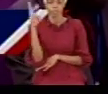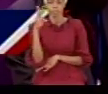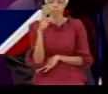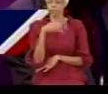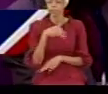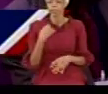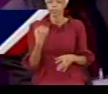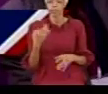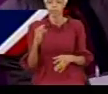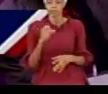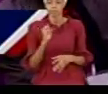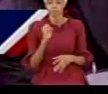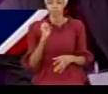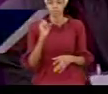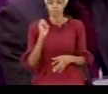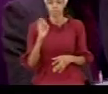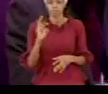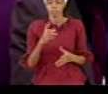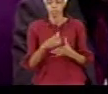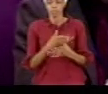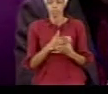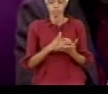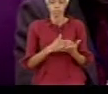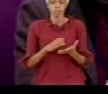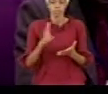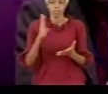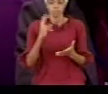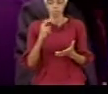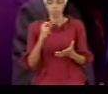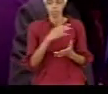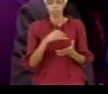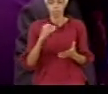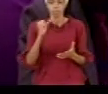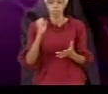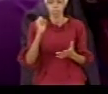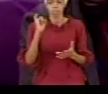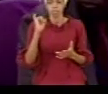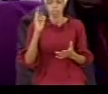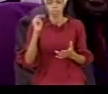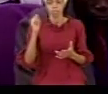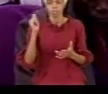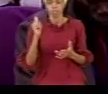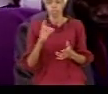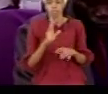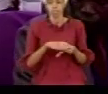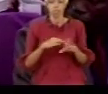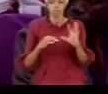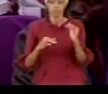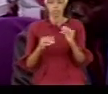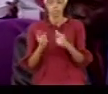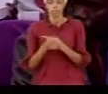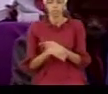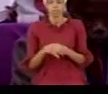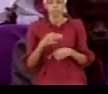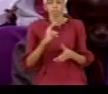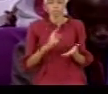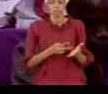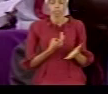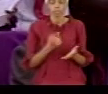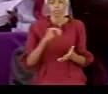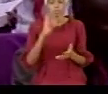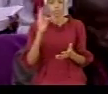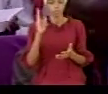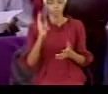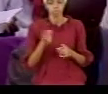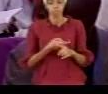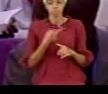which is between Elim and Sinai, on the 15th day of the second month, after their departing out of the land of Egypt. And